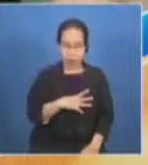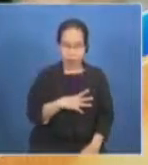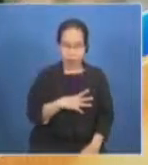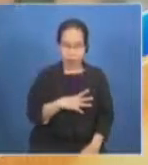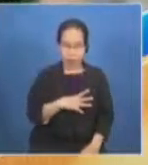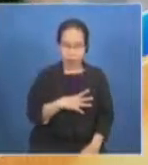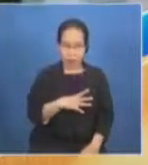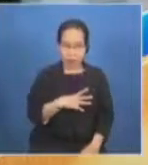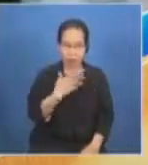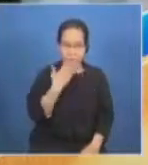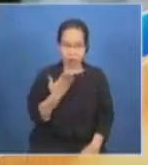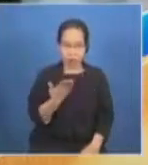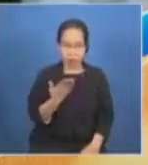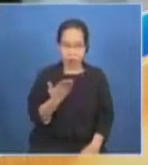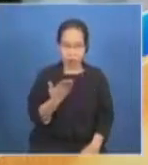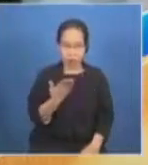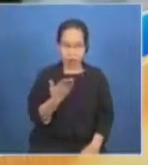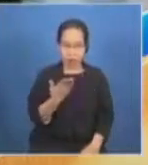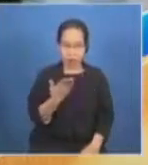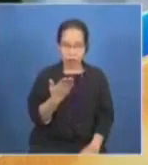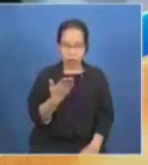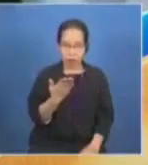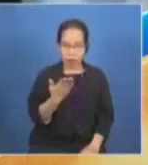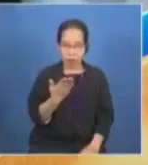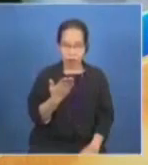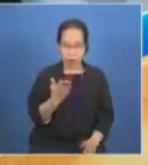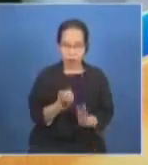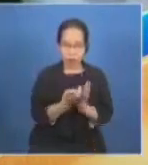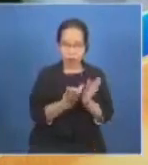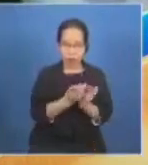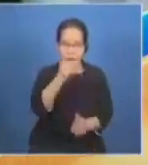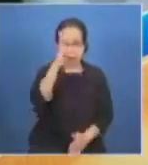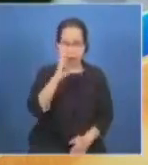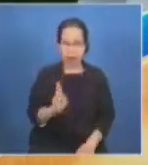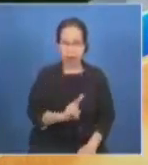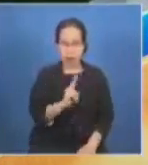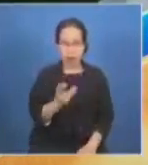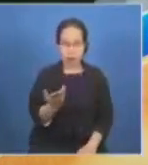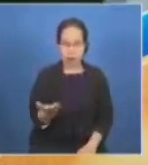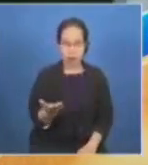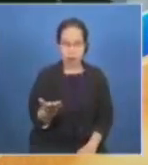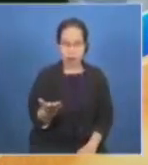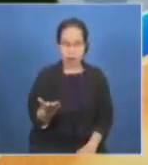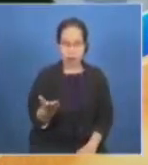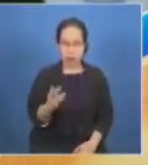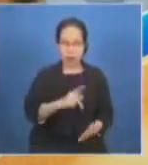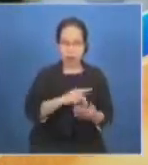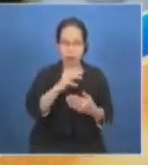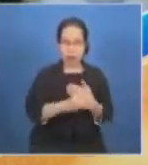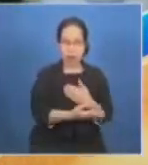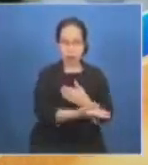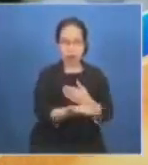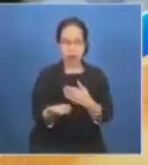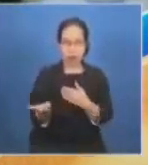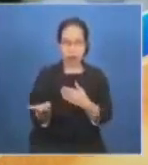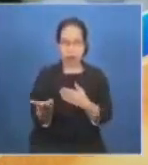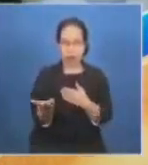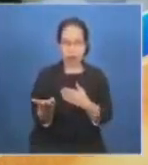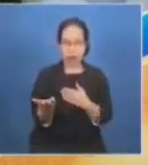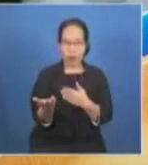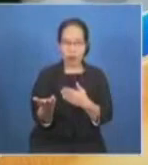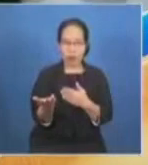fine, Chairman? Yes, thank you. We hope that God willing will be able to use this if you